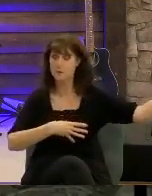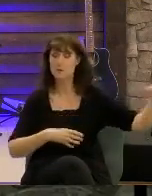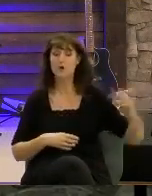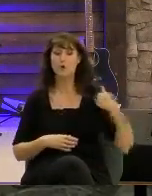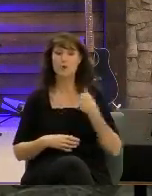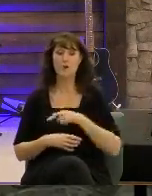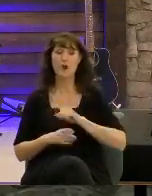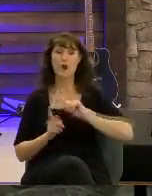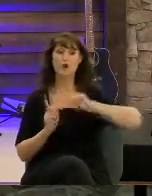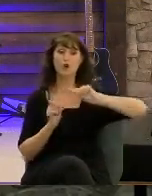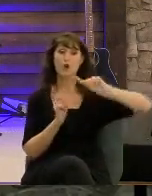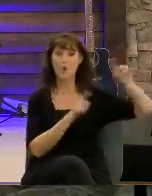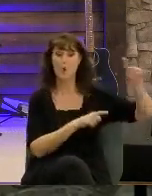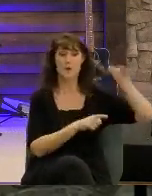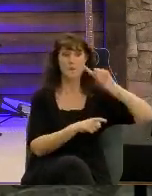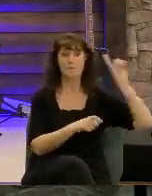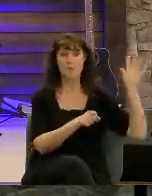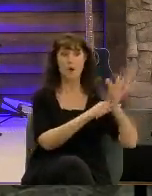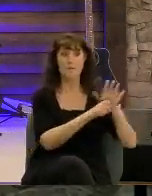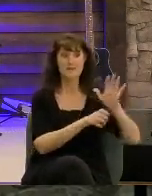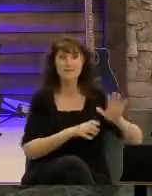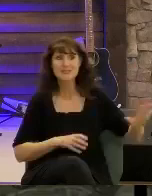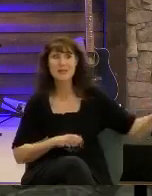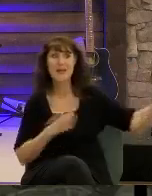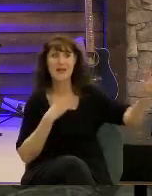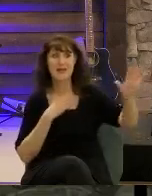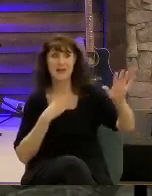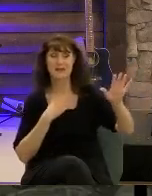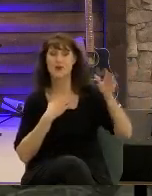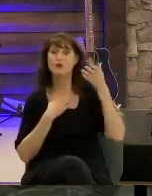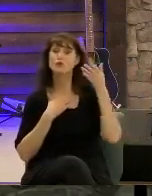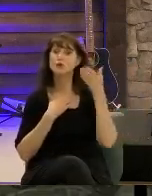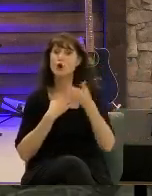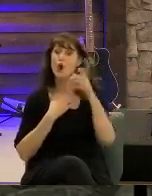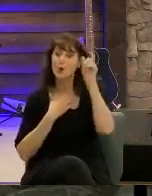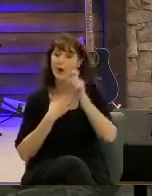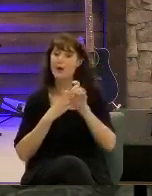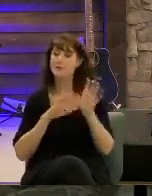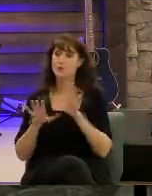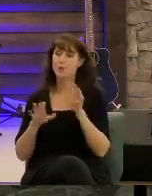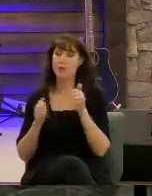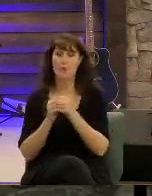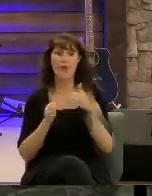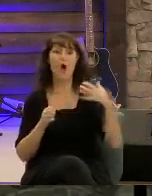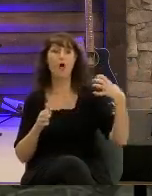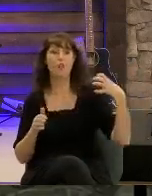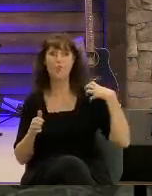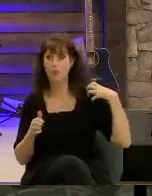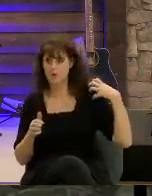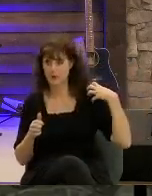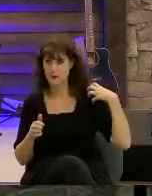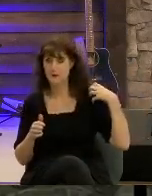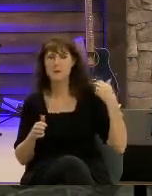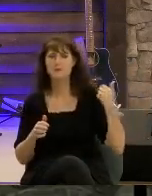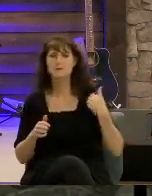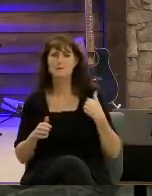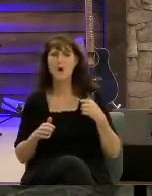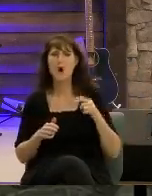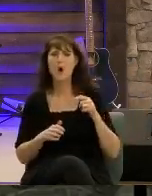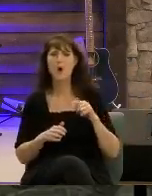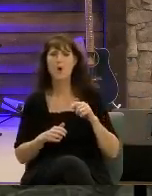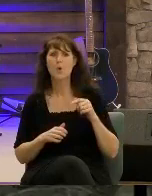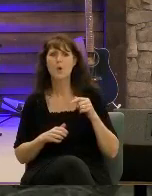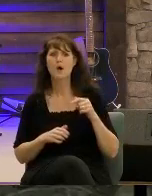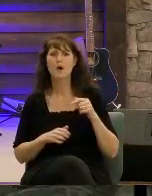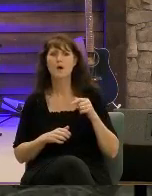we're going in to the promised land, right? So he had to do it in some authority, right? And so he asked, and the burning